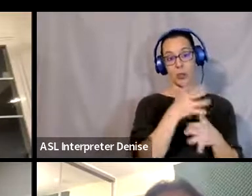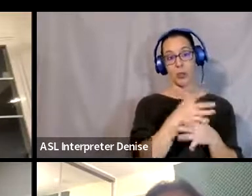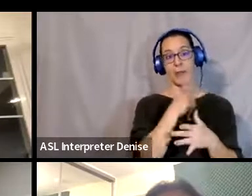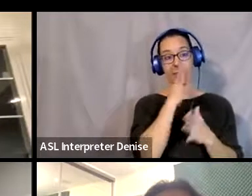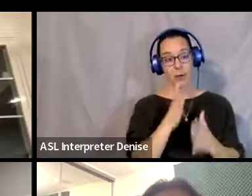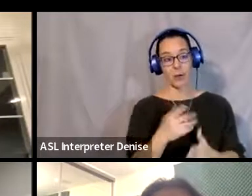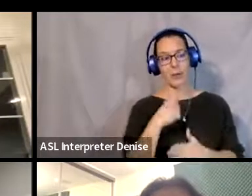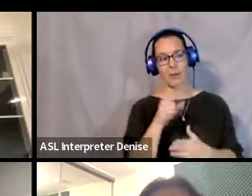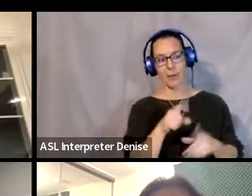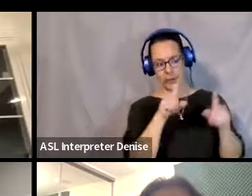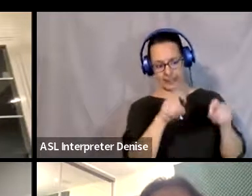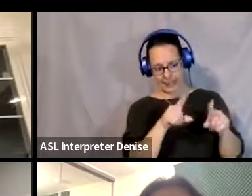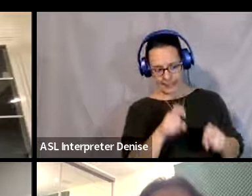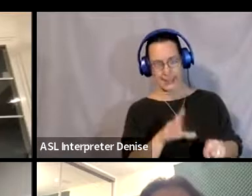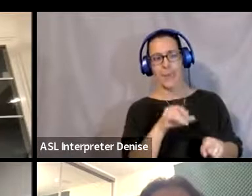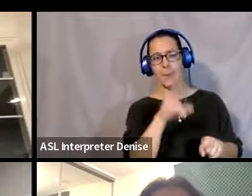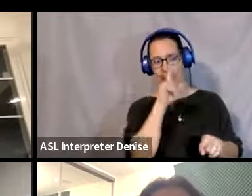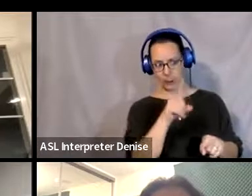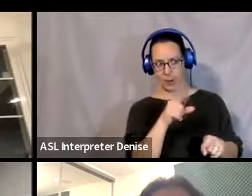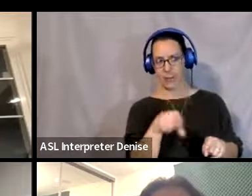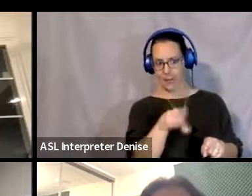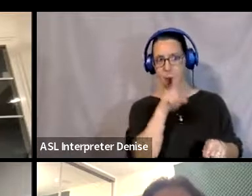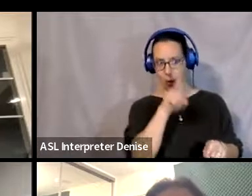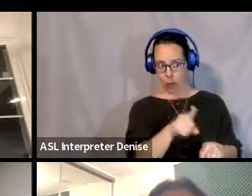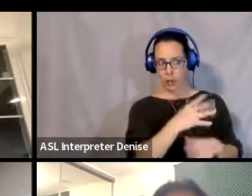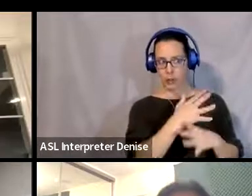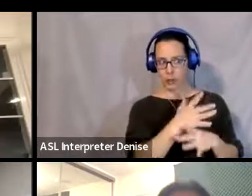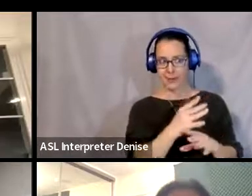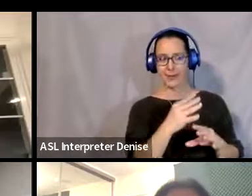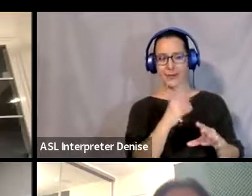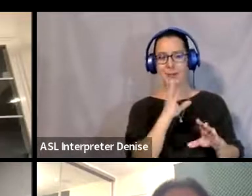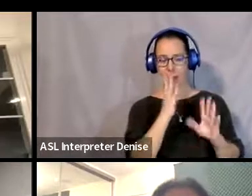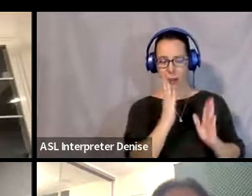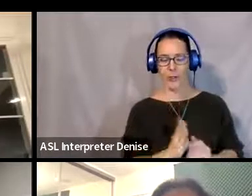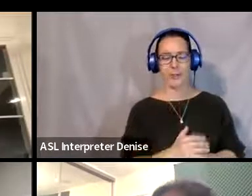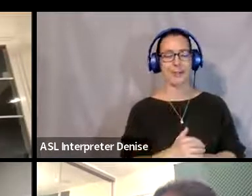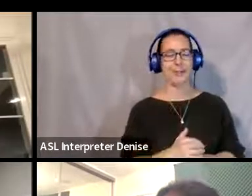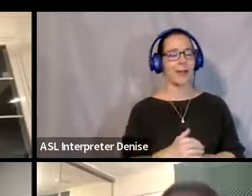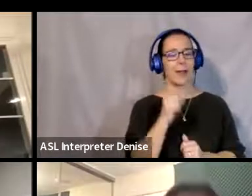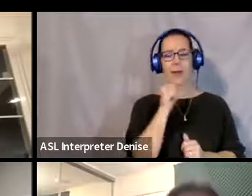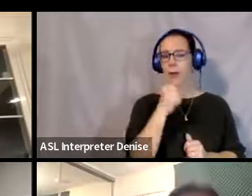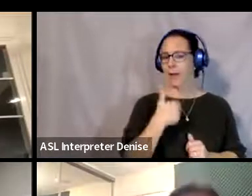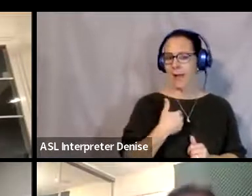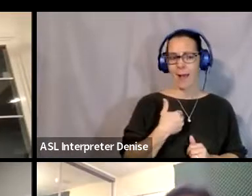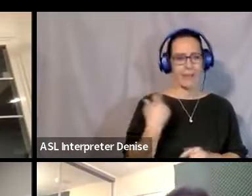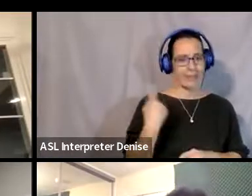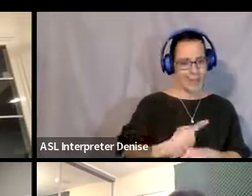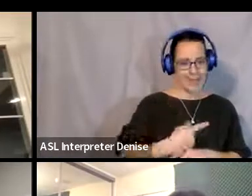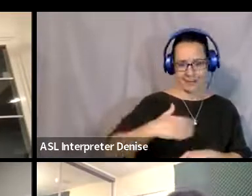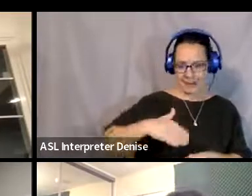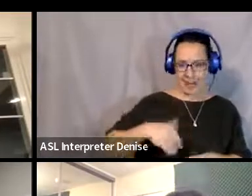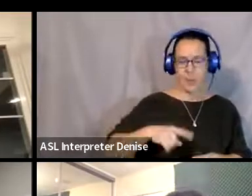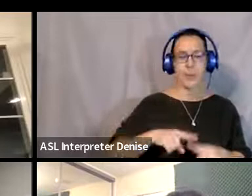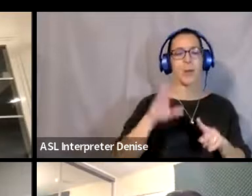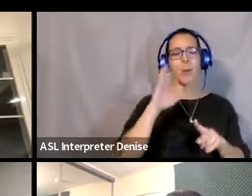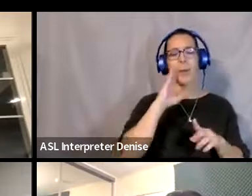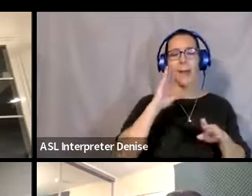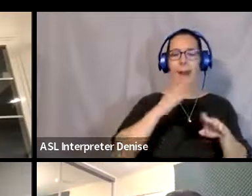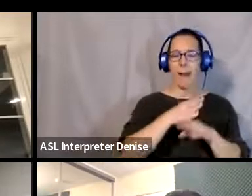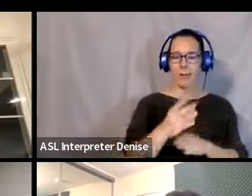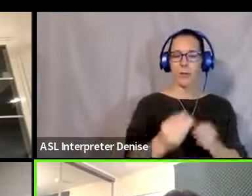assess them to make sure they are. I do not have dates on that, but it looks like it will be after the spring